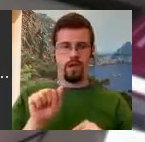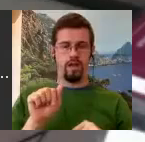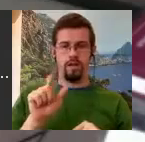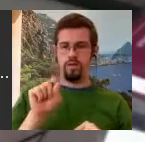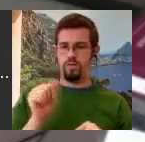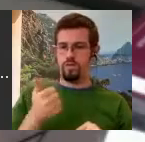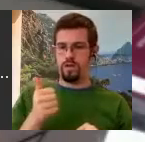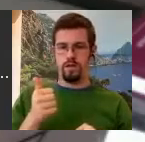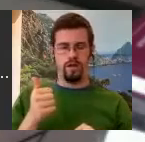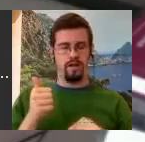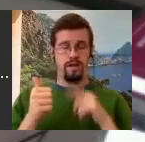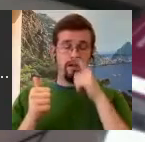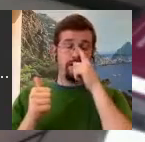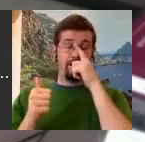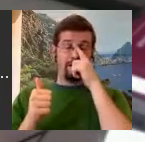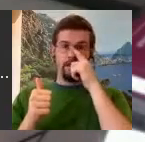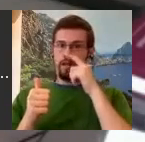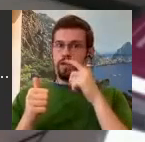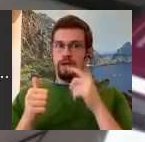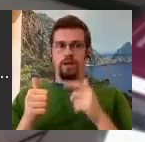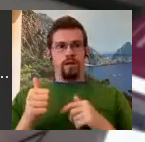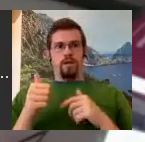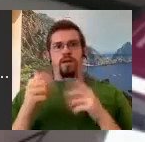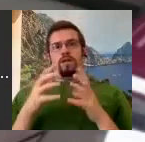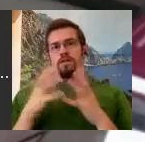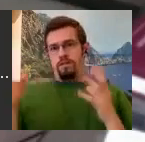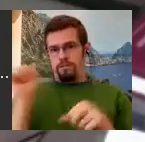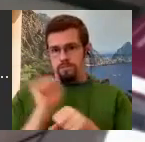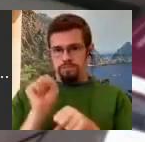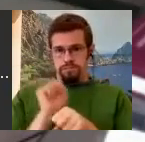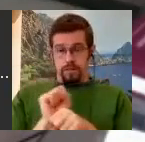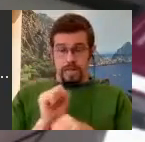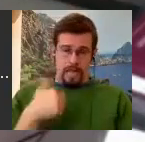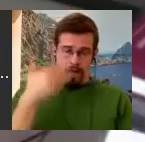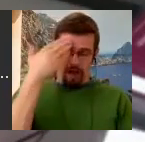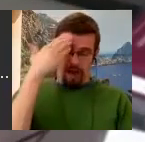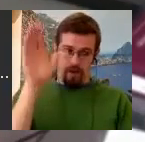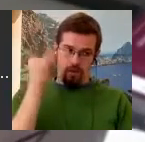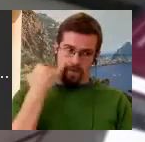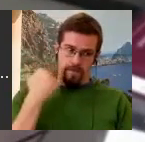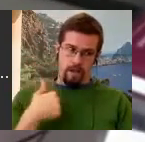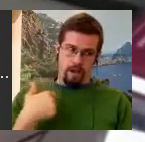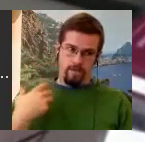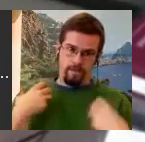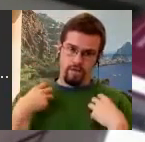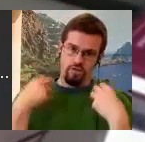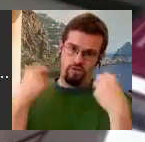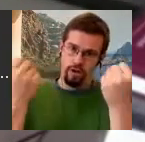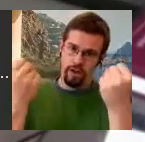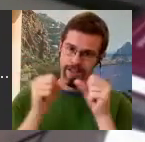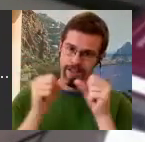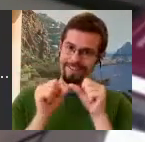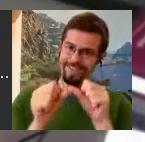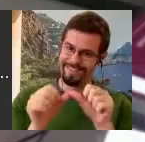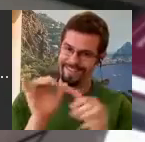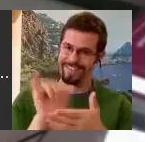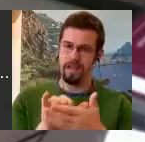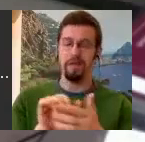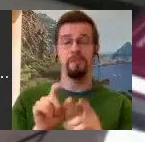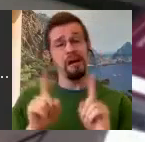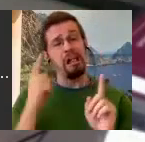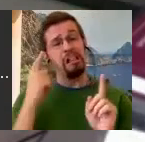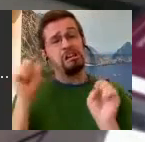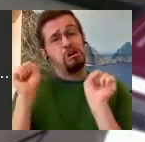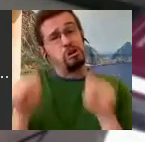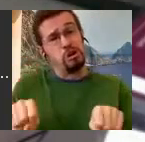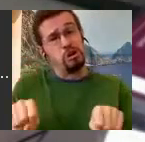and 2010 that I don't know whether I have the physical strength to handle it, but I think we could do it. We